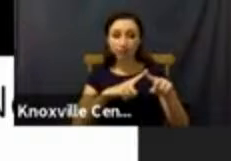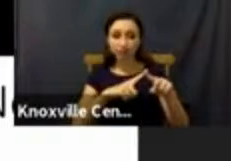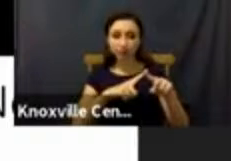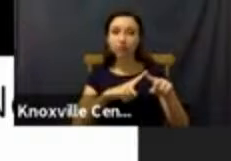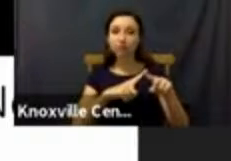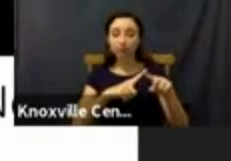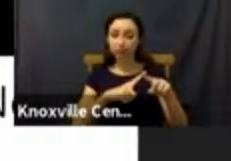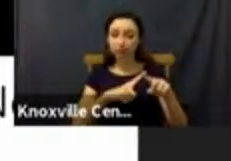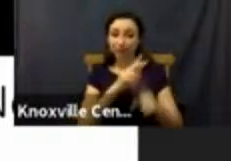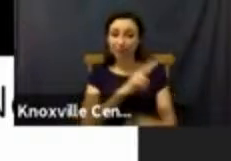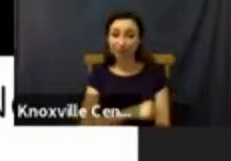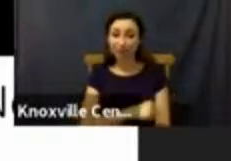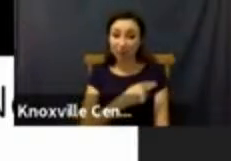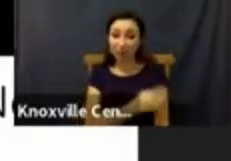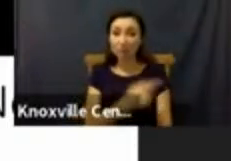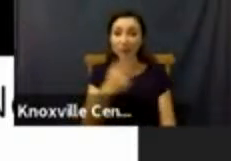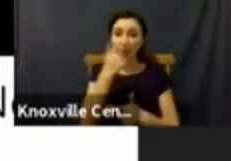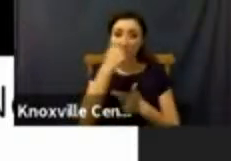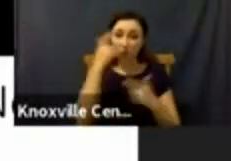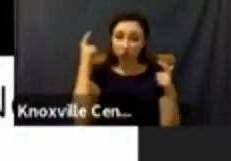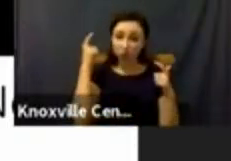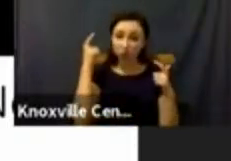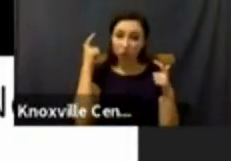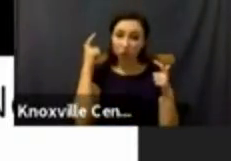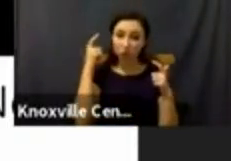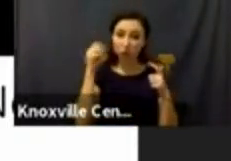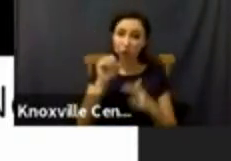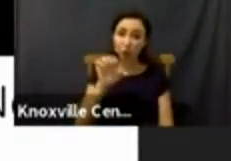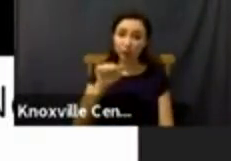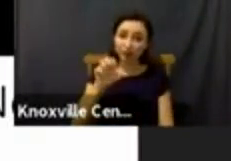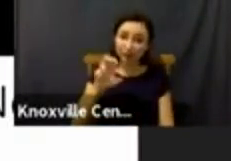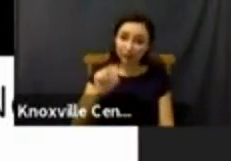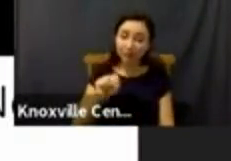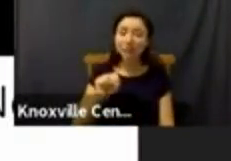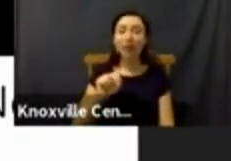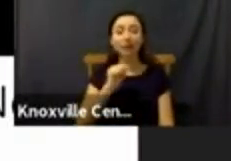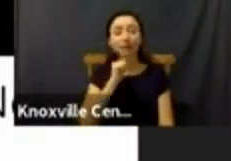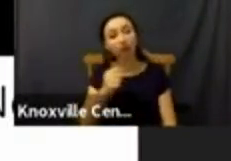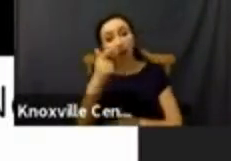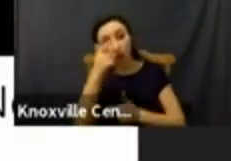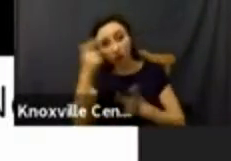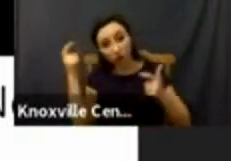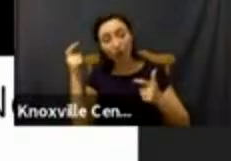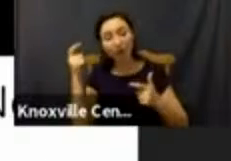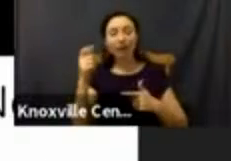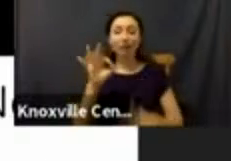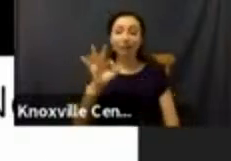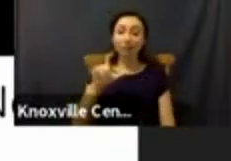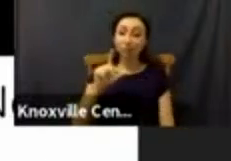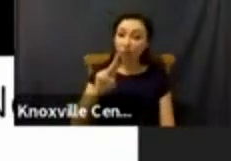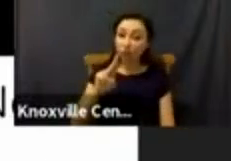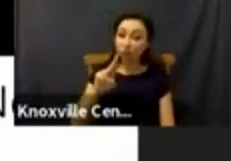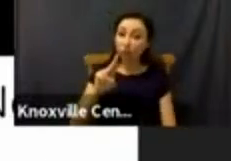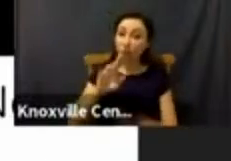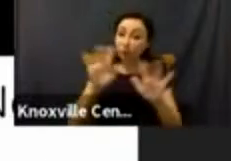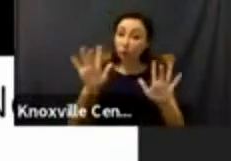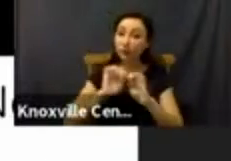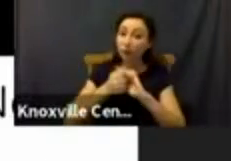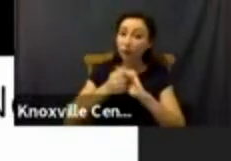is a hospital in trauma season? Is it not in trauma season? How has the flu season been? Has it been a light flu season because people are wearing